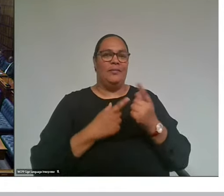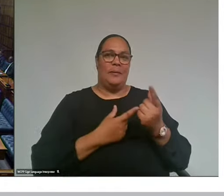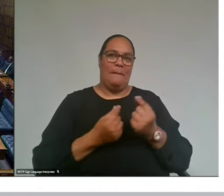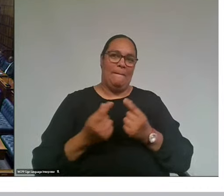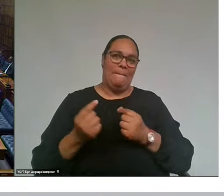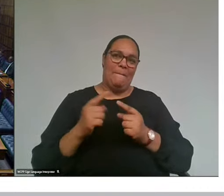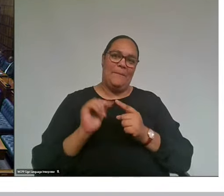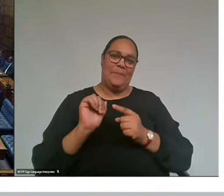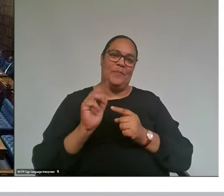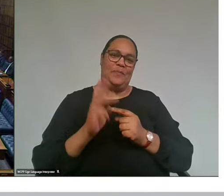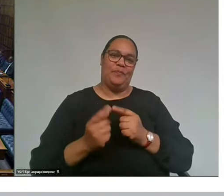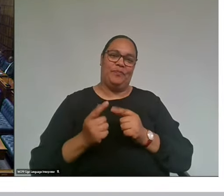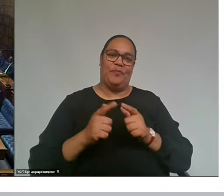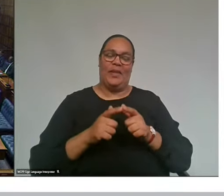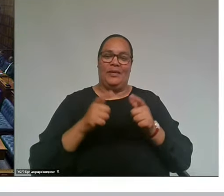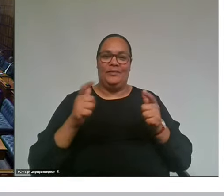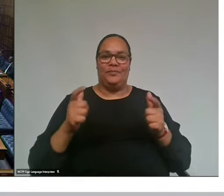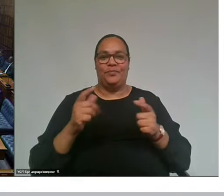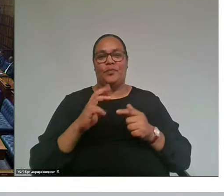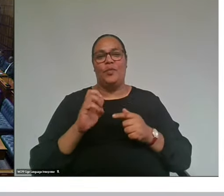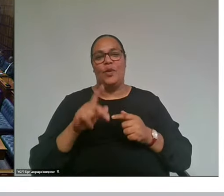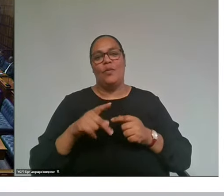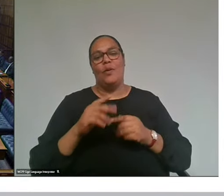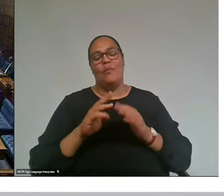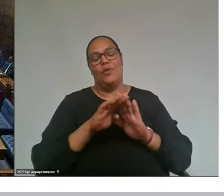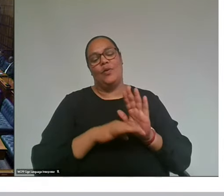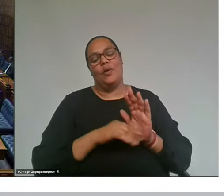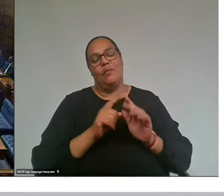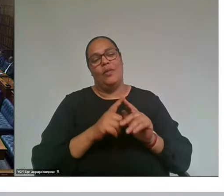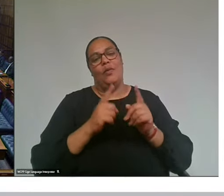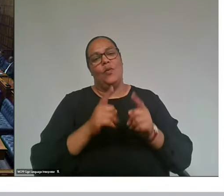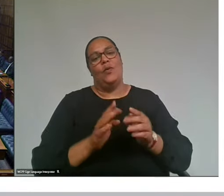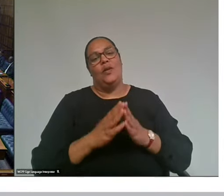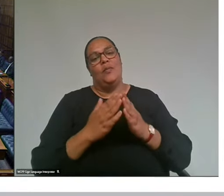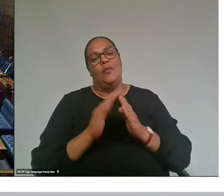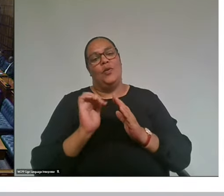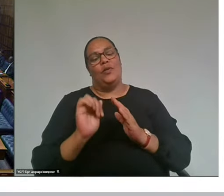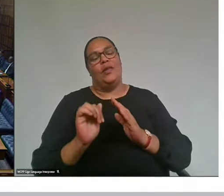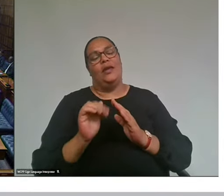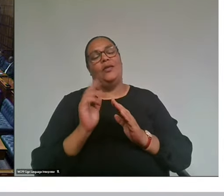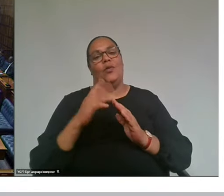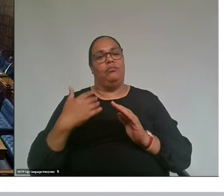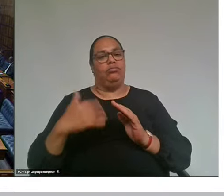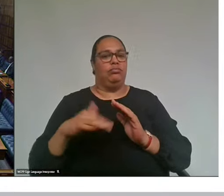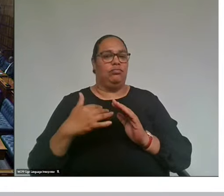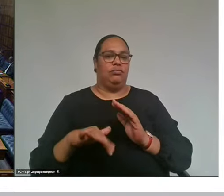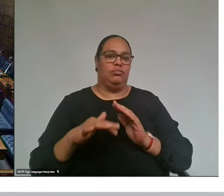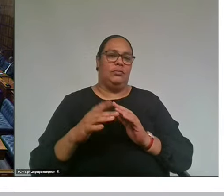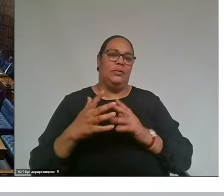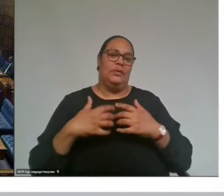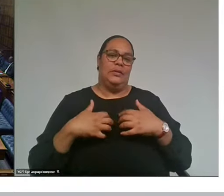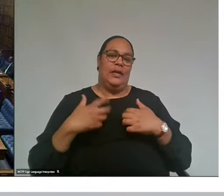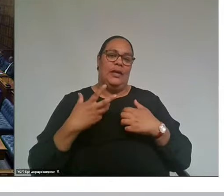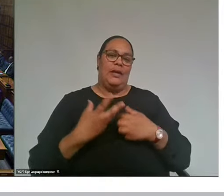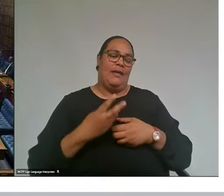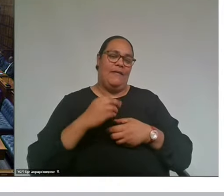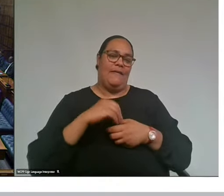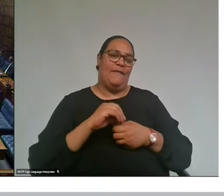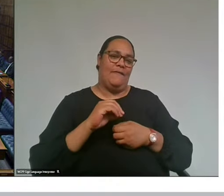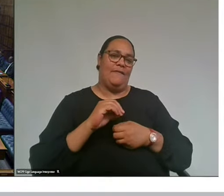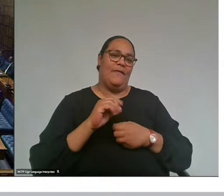are destined for the large reap program the order the order book on the reprogram was significantly constrained in fact not